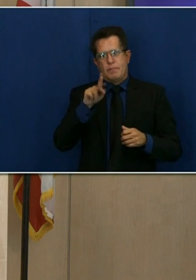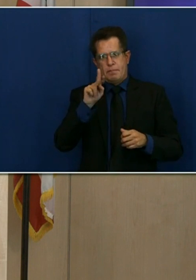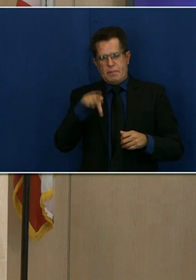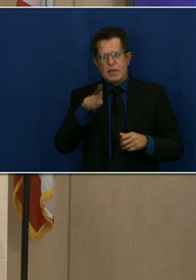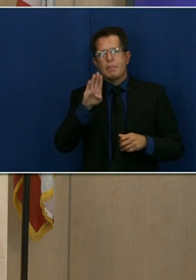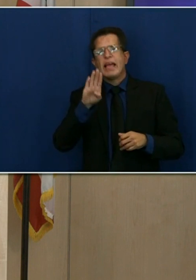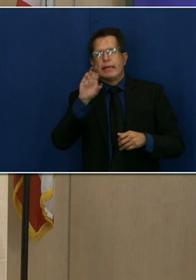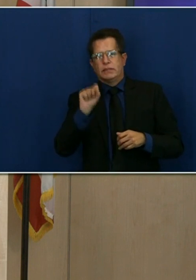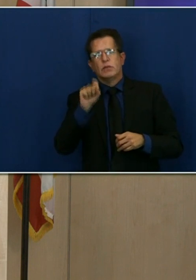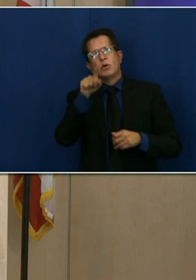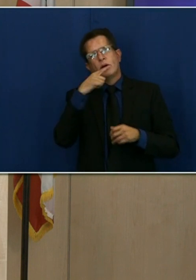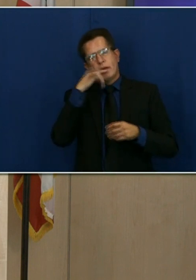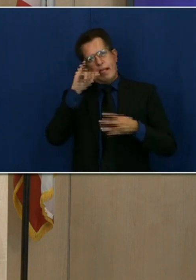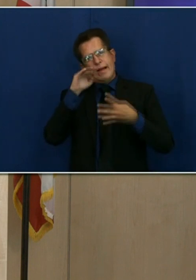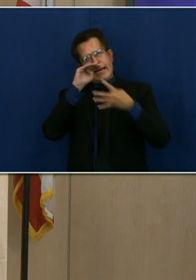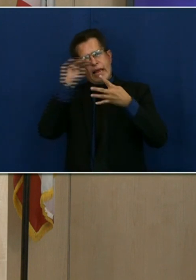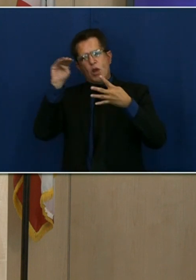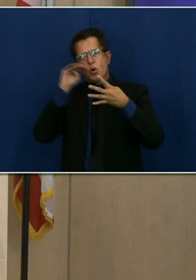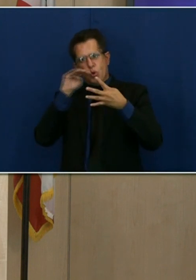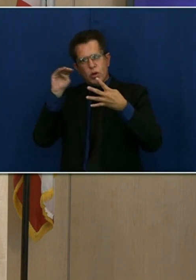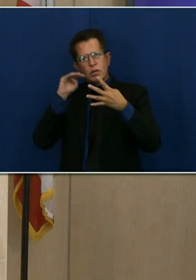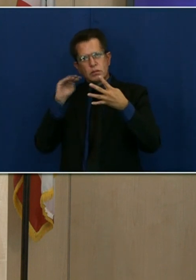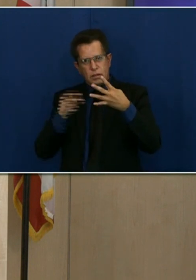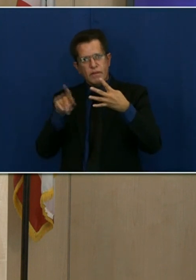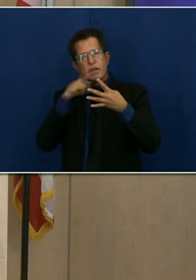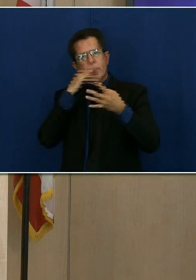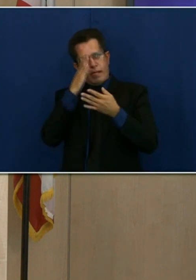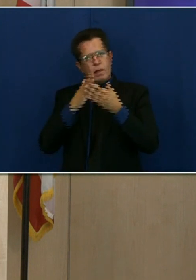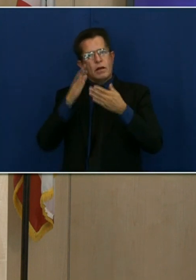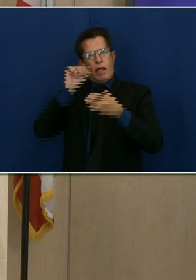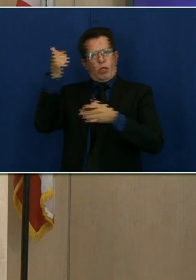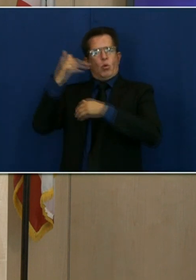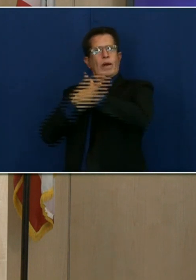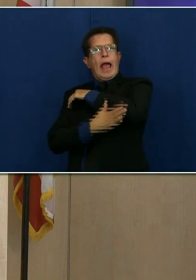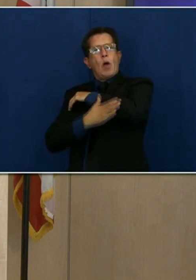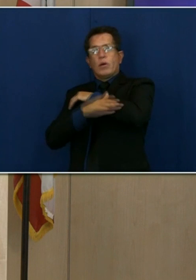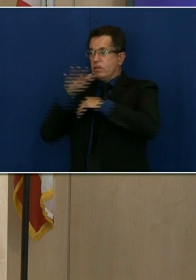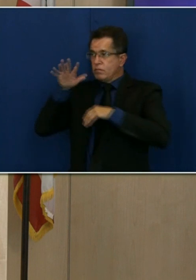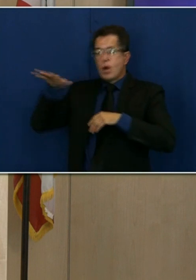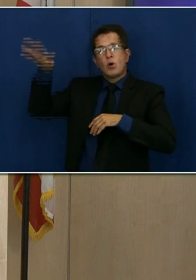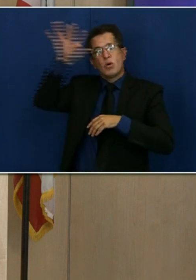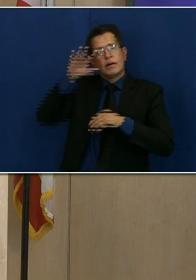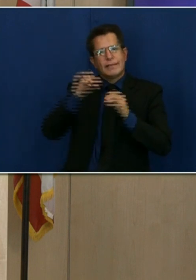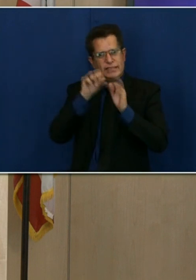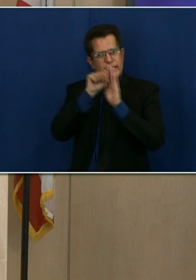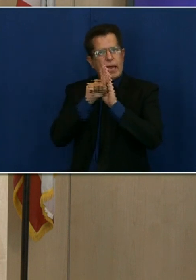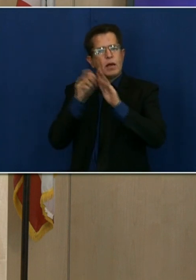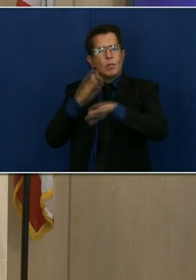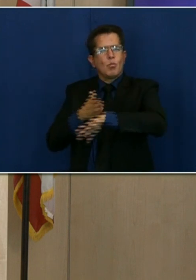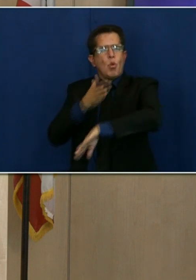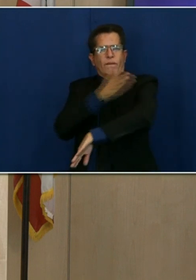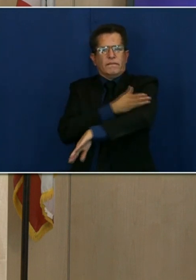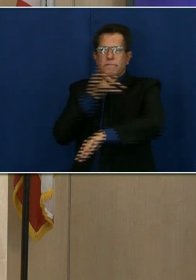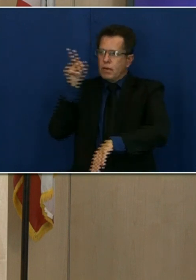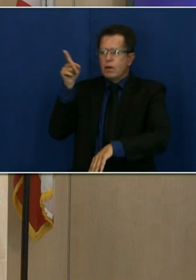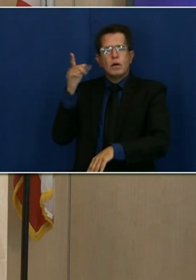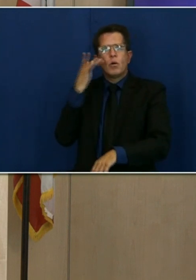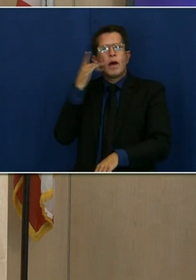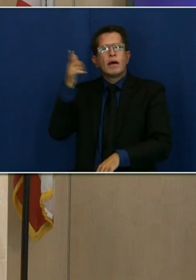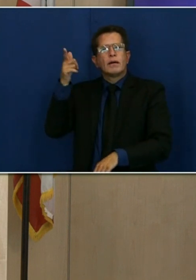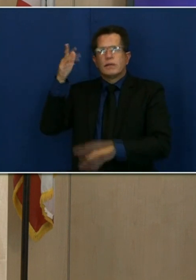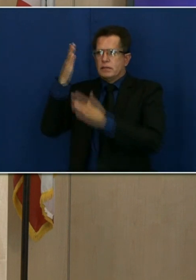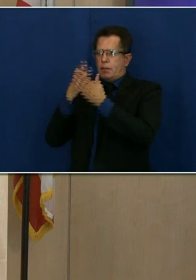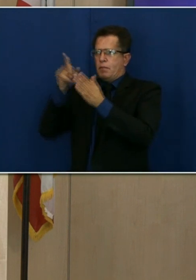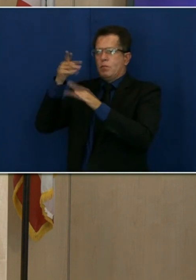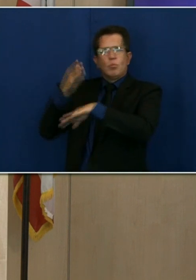tier assessment. You mentioned that other counties are improving in their tier assessment of the state. Why do you think other counties are improving and